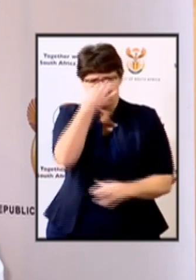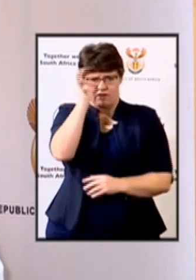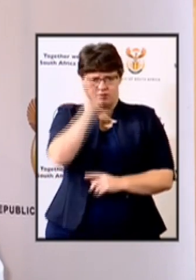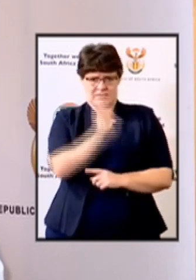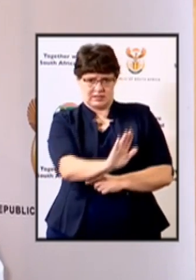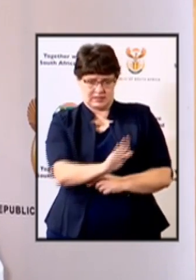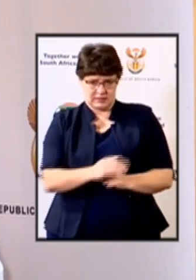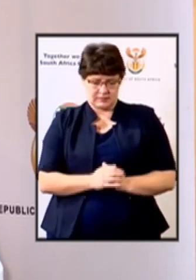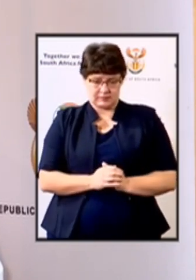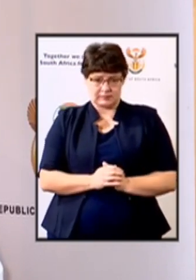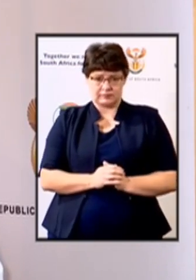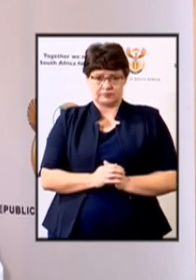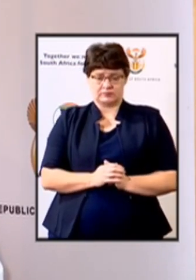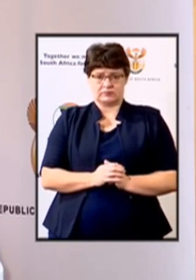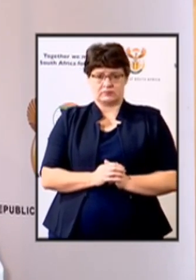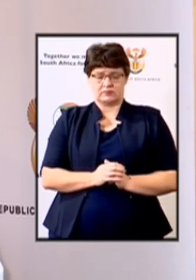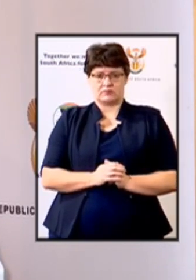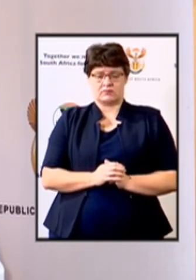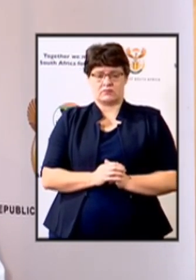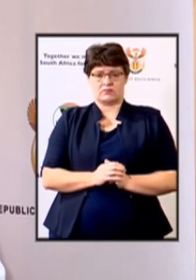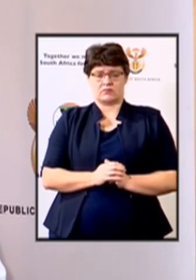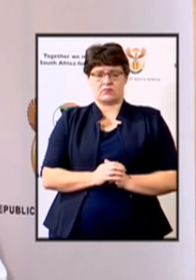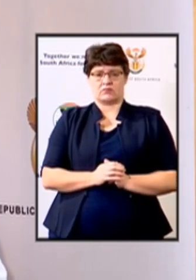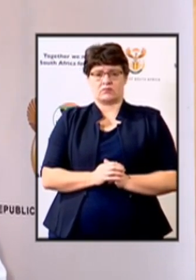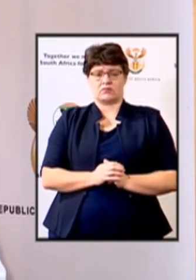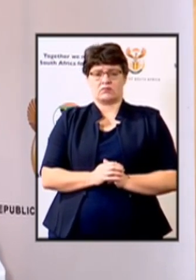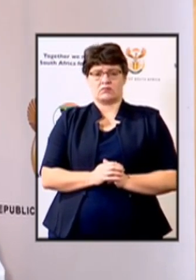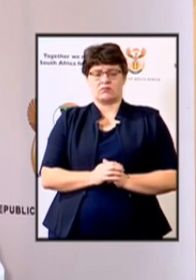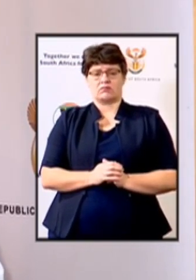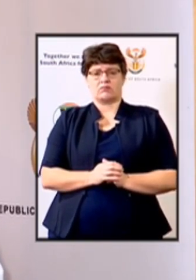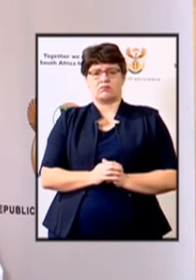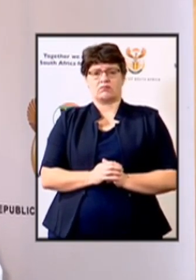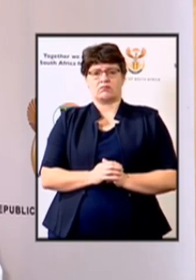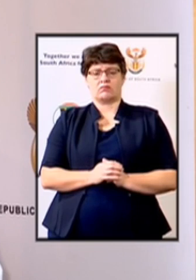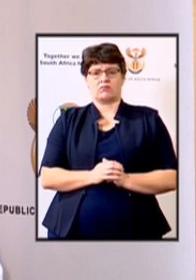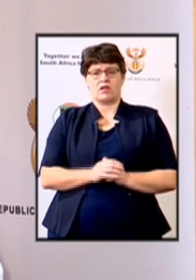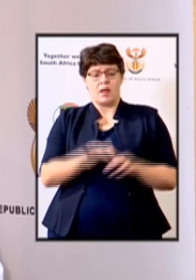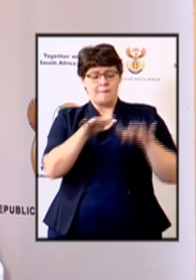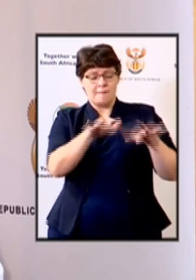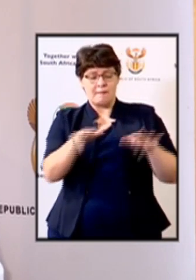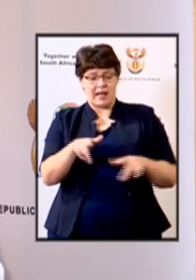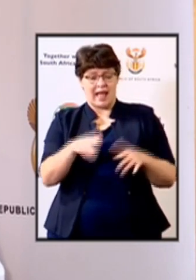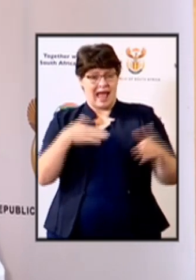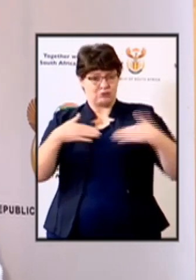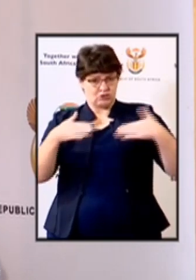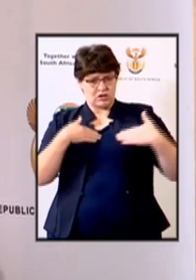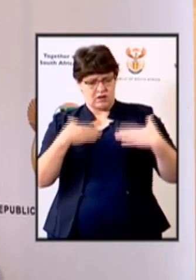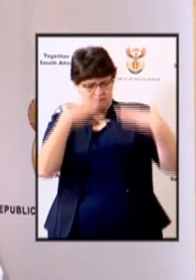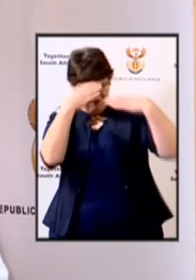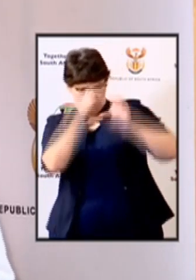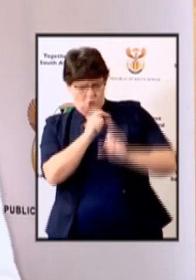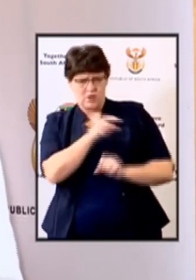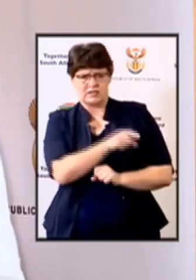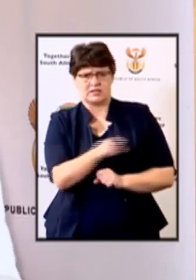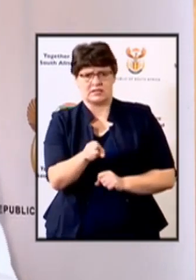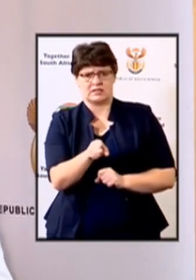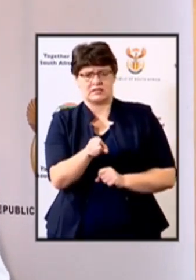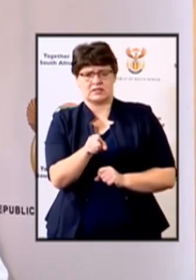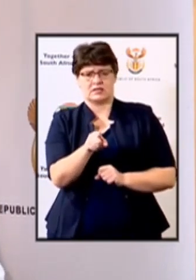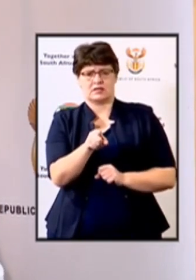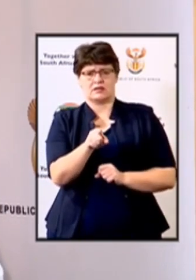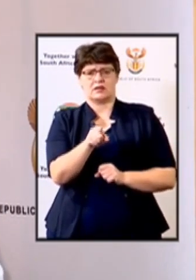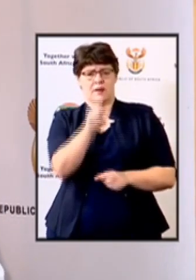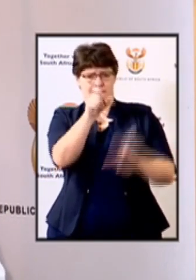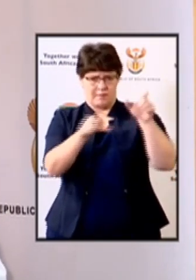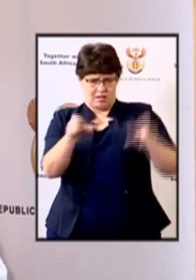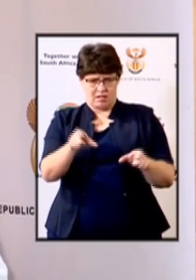a developmental-oriented public administration, and an accountable public administration.